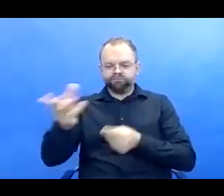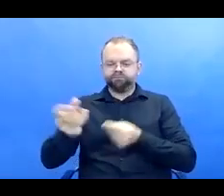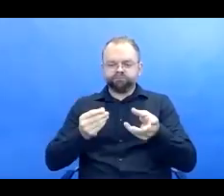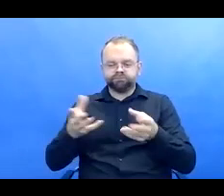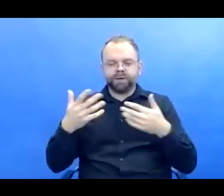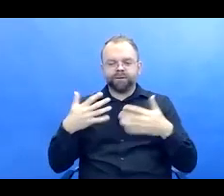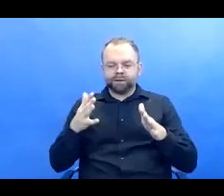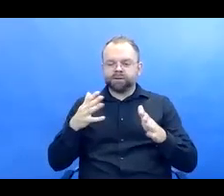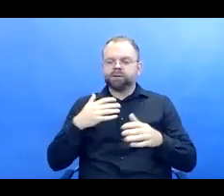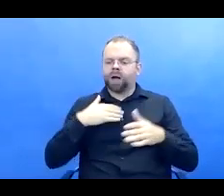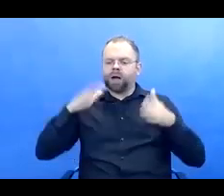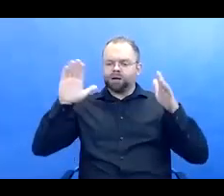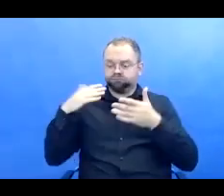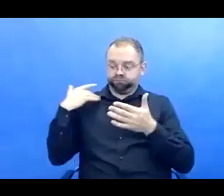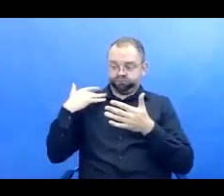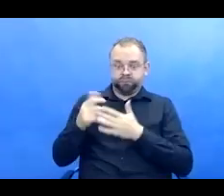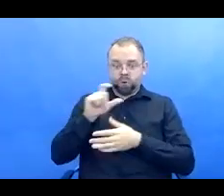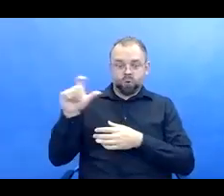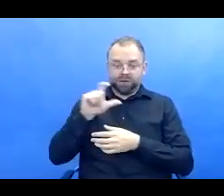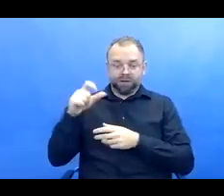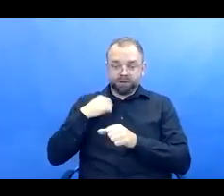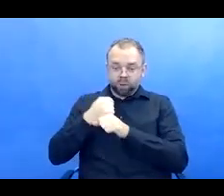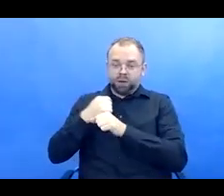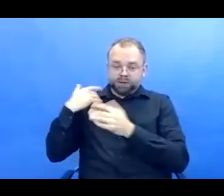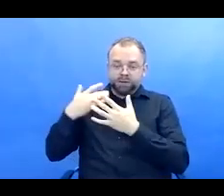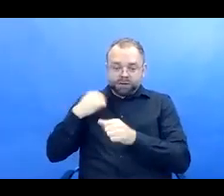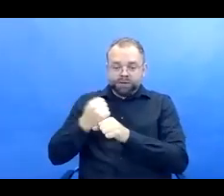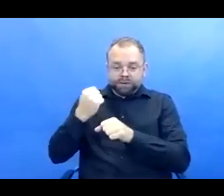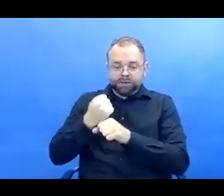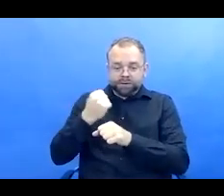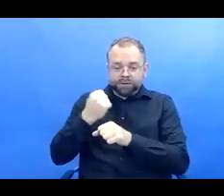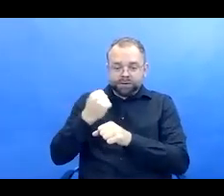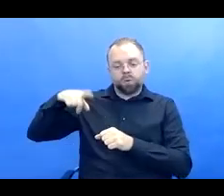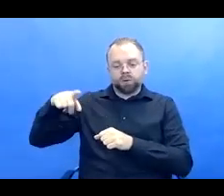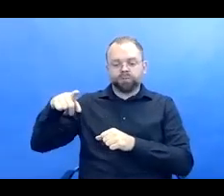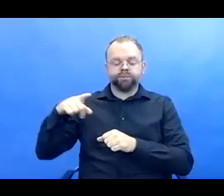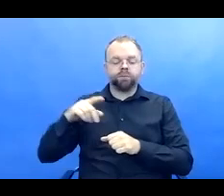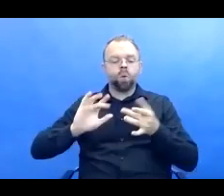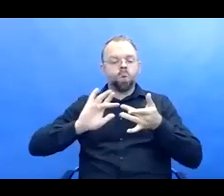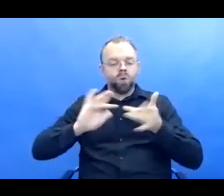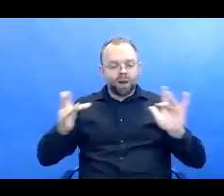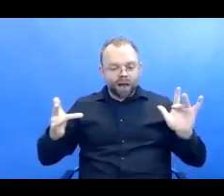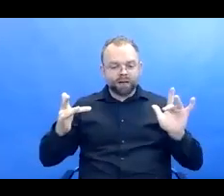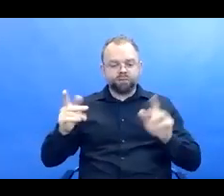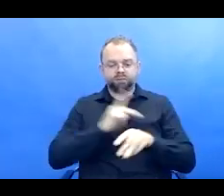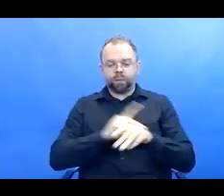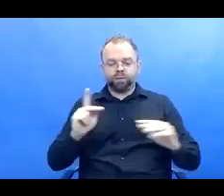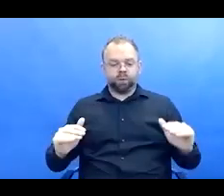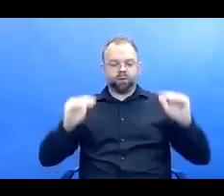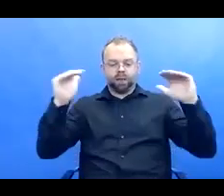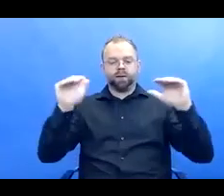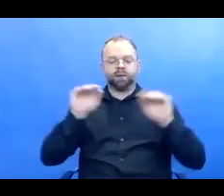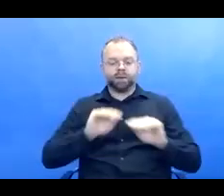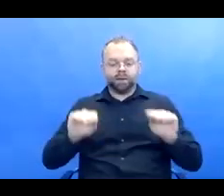65 UN staff, DPOs and government staff from 25 countries. We have 2 rounds, the summer round that will finish